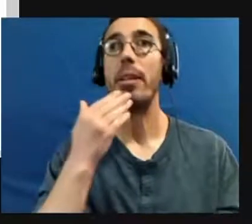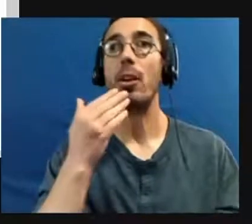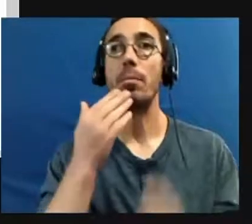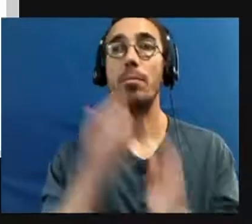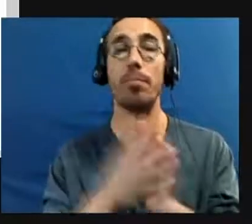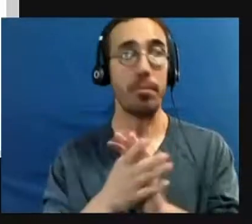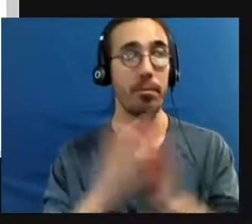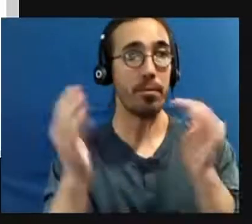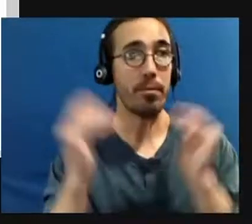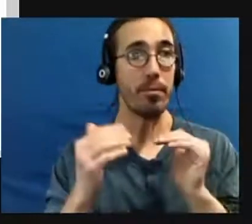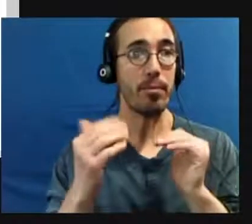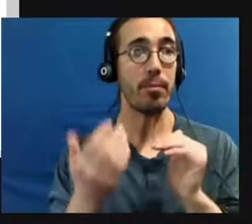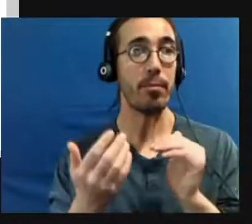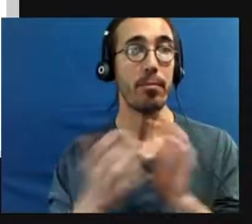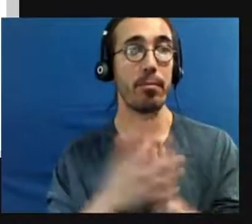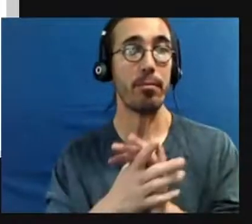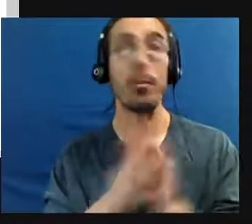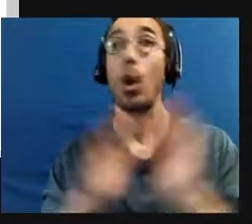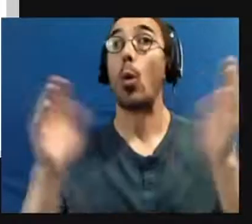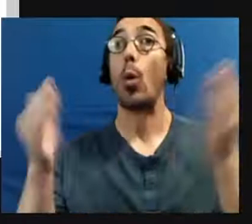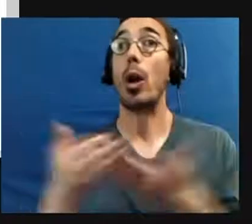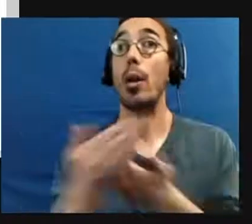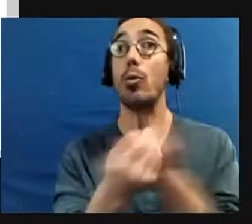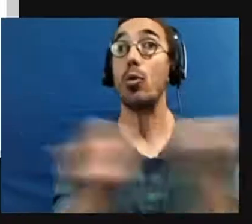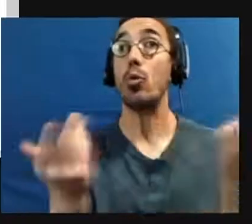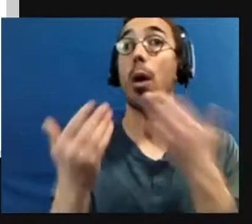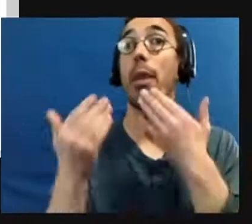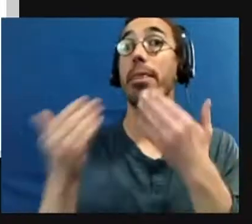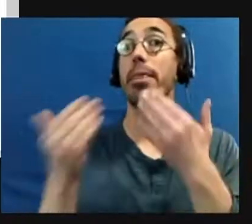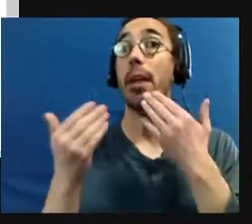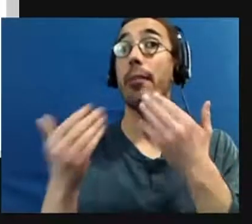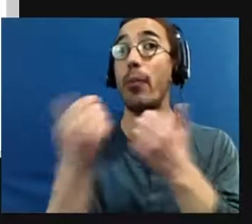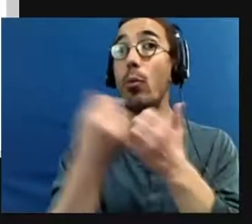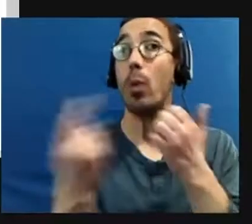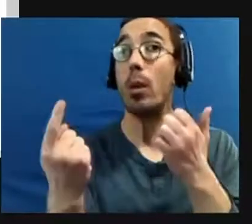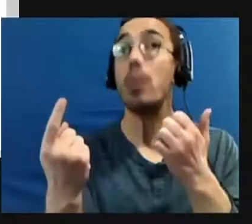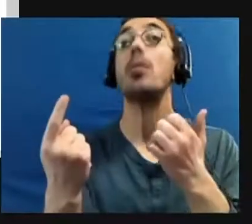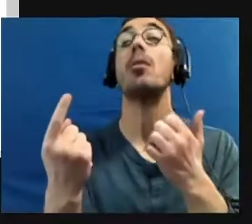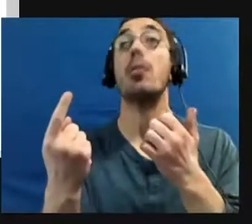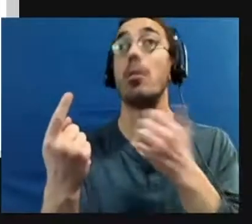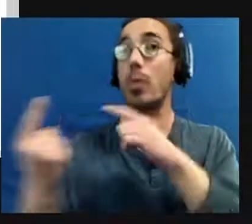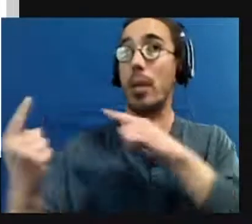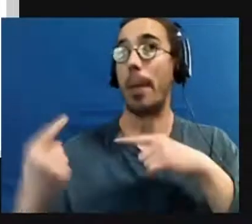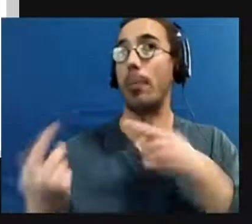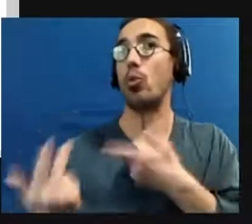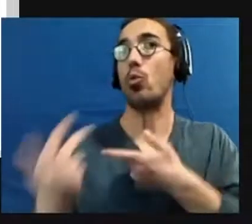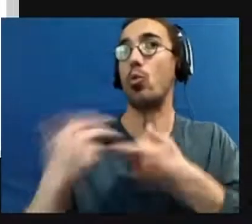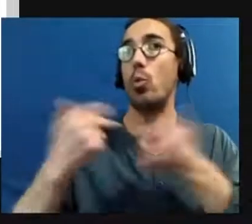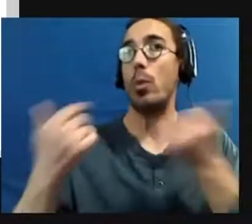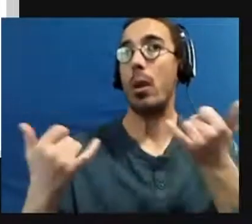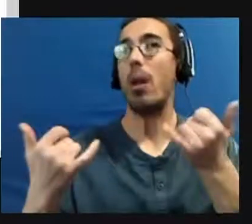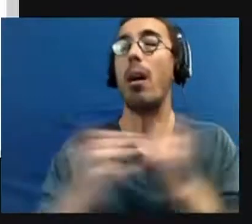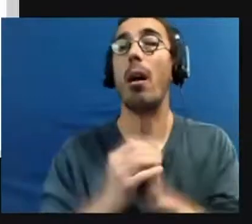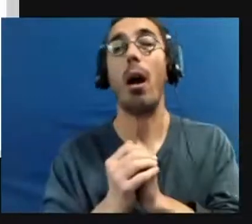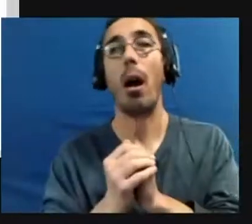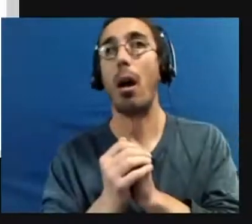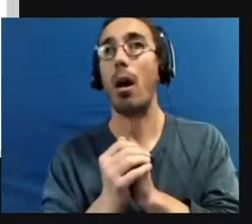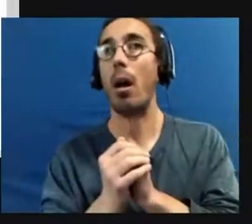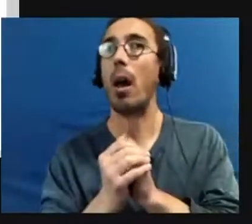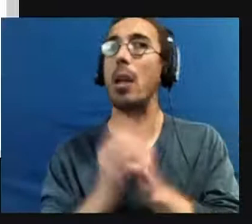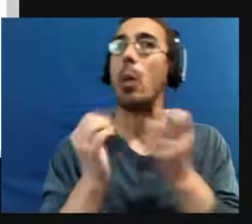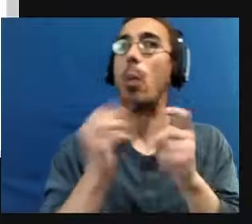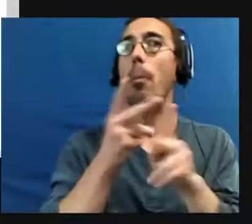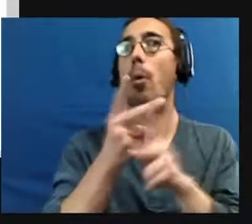So, again, I want to just welcome you guys. I'm really thankful that every single one of you is here and wanted to just have a bit more professional or